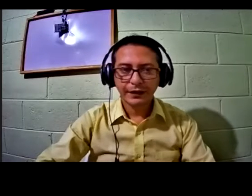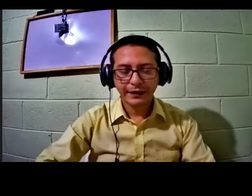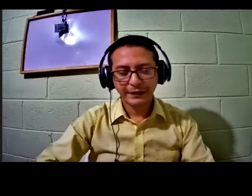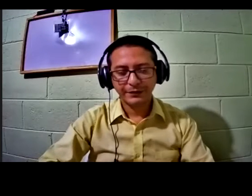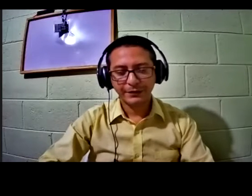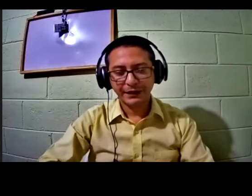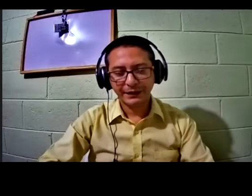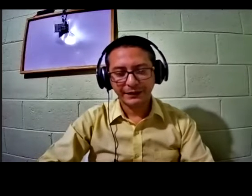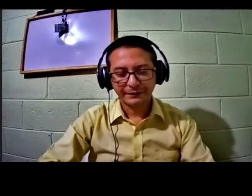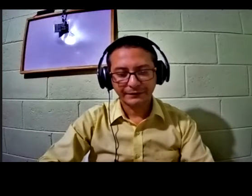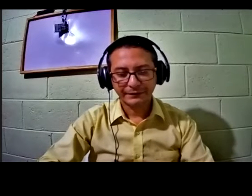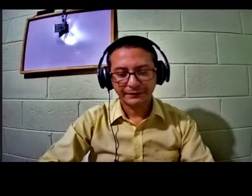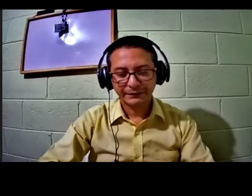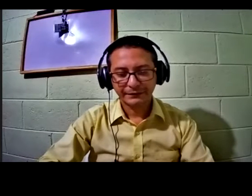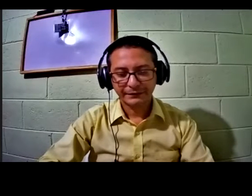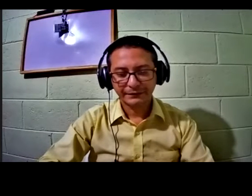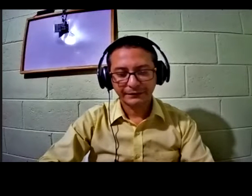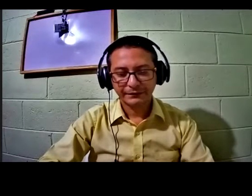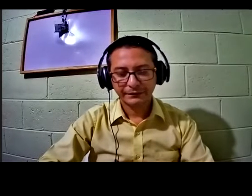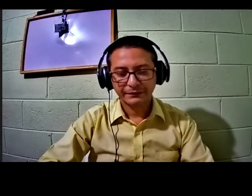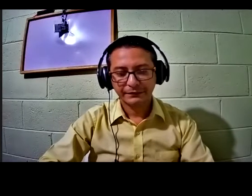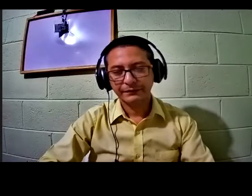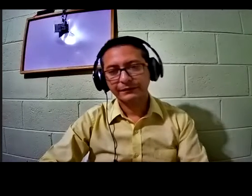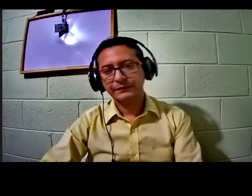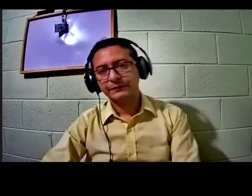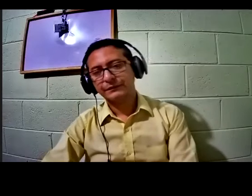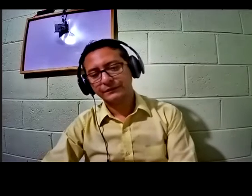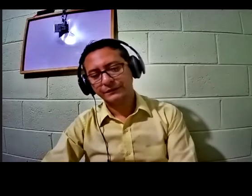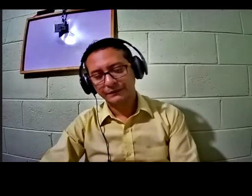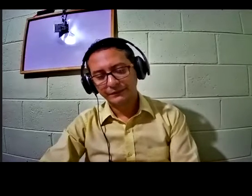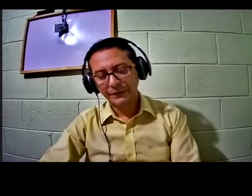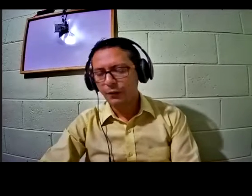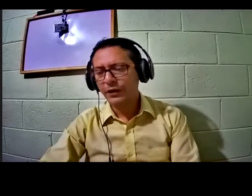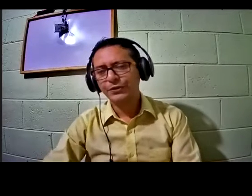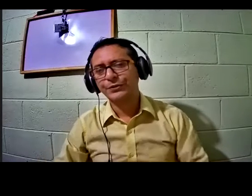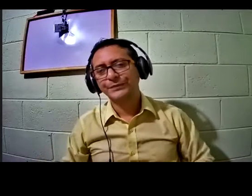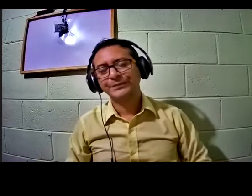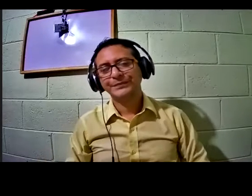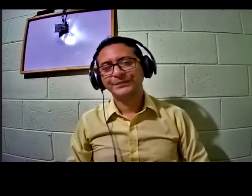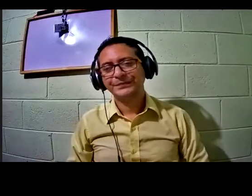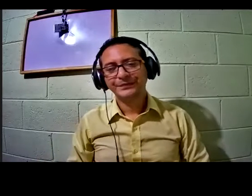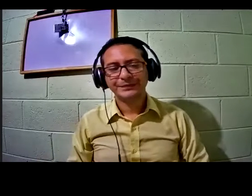Hello, Carla. Good evening. Hello, teacher. Good evening. How are you?